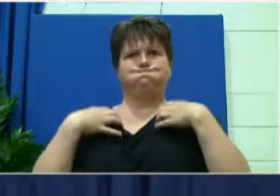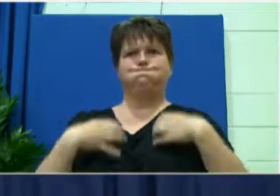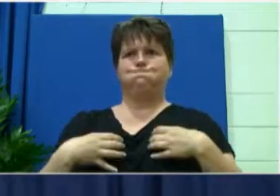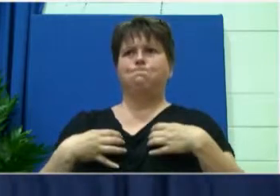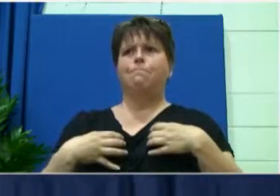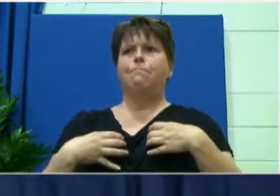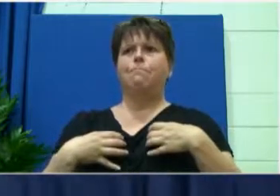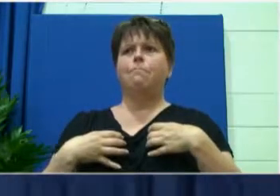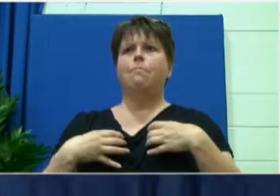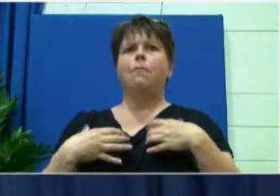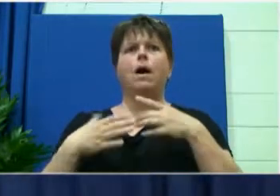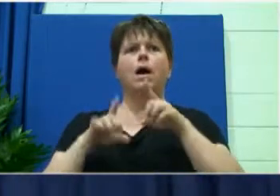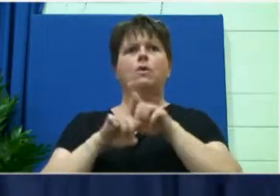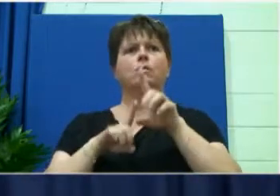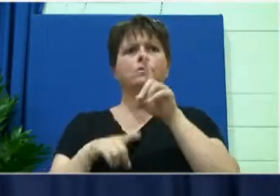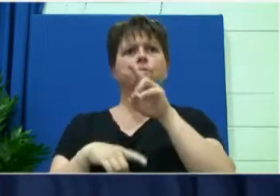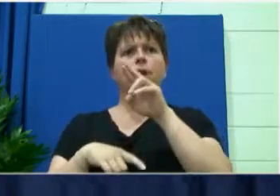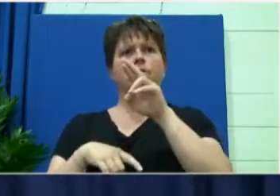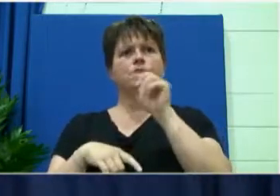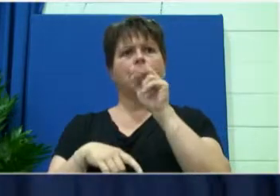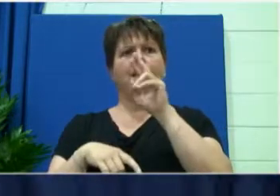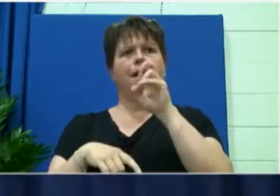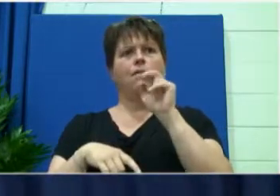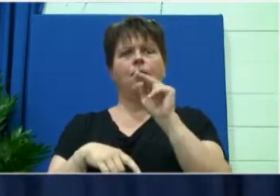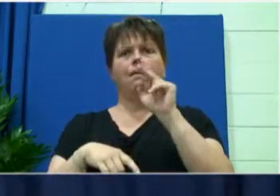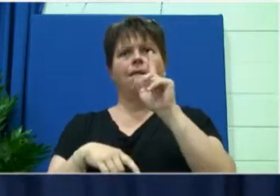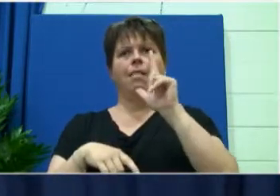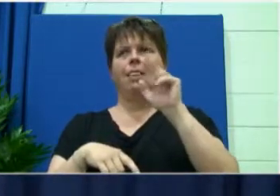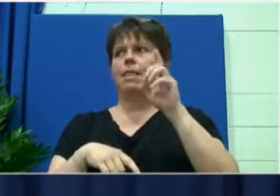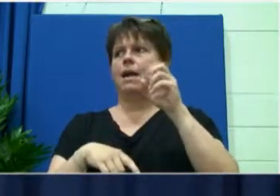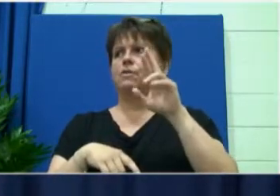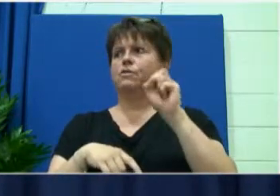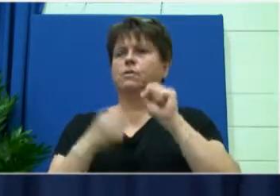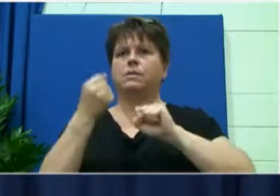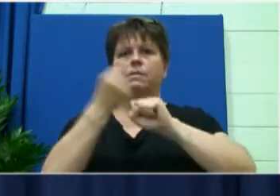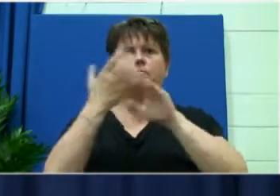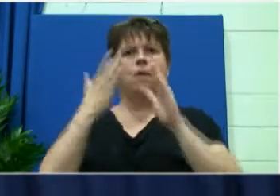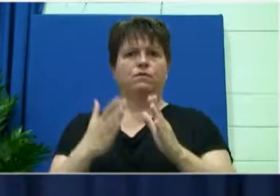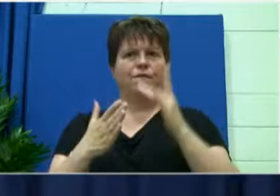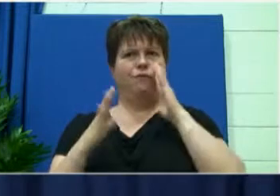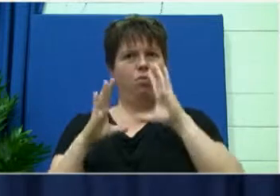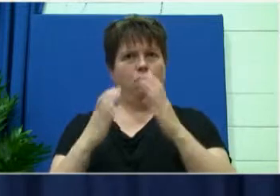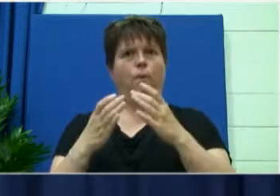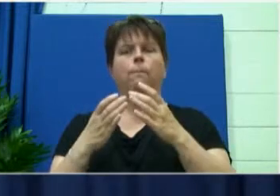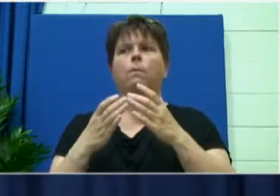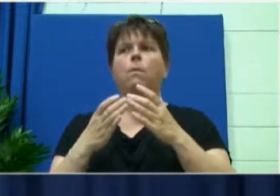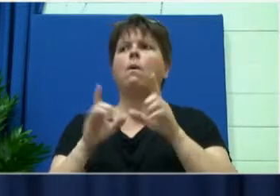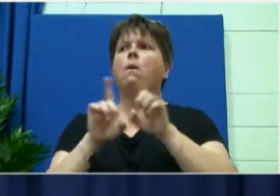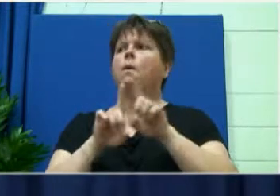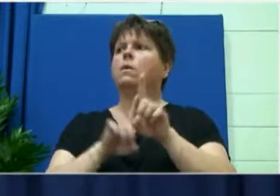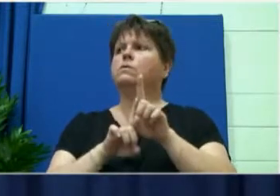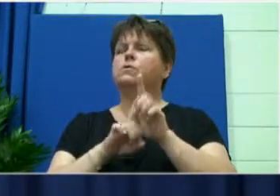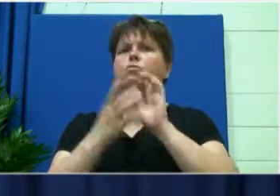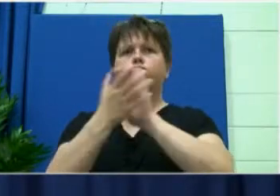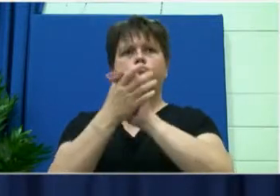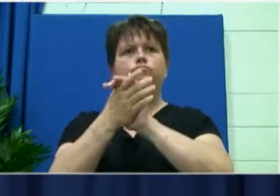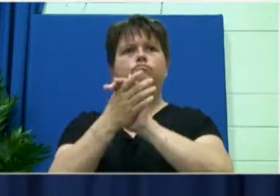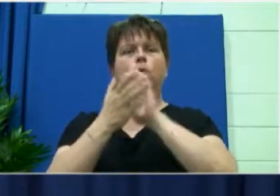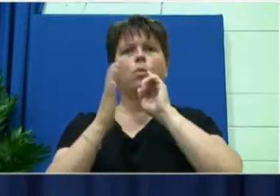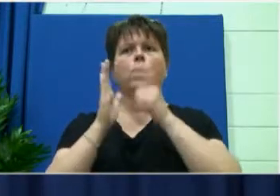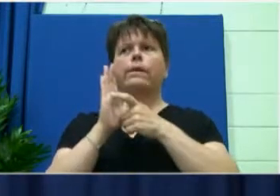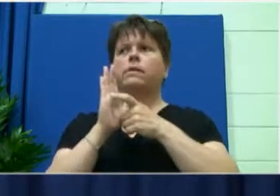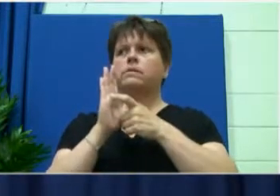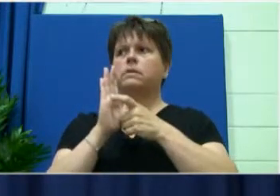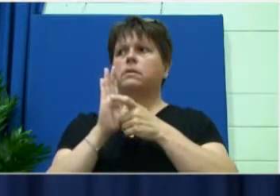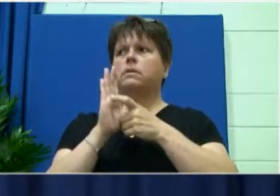as Dr. Aaron Landers, the sponsor of Phi Theta Kappa. I want to also congratulate and